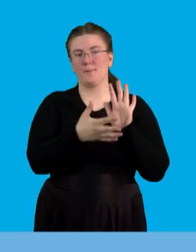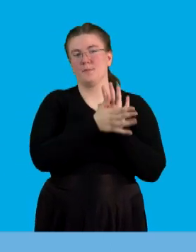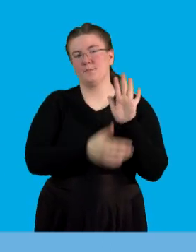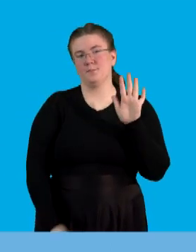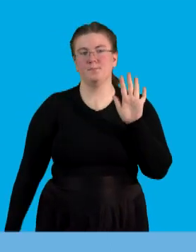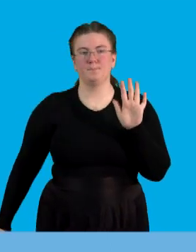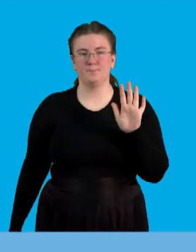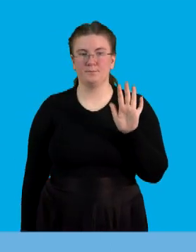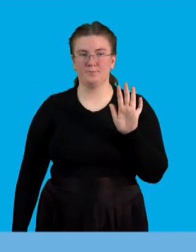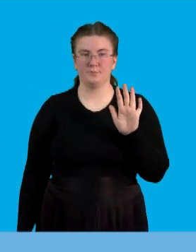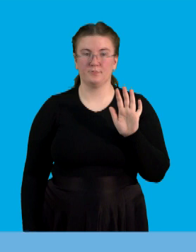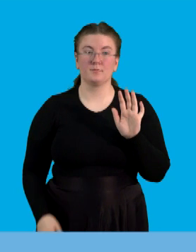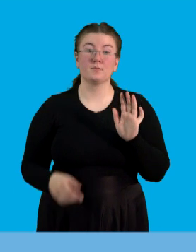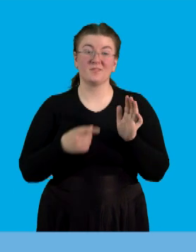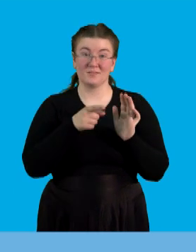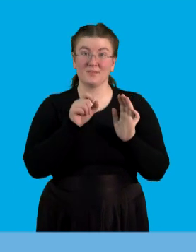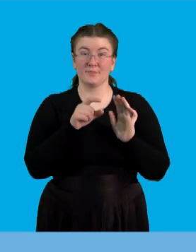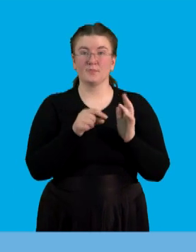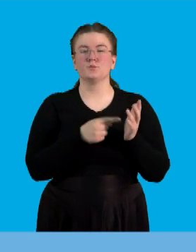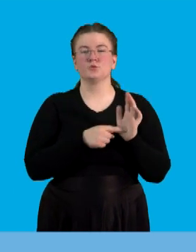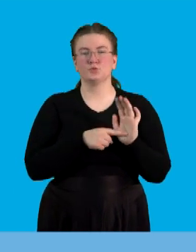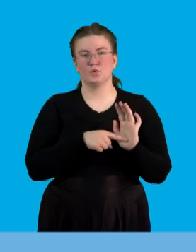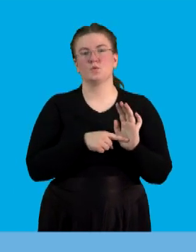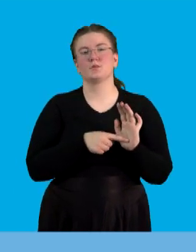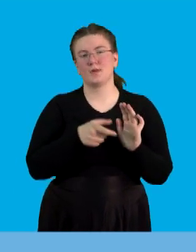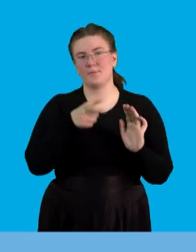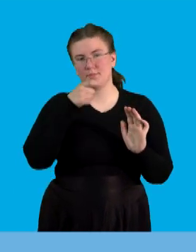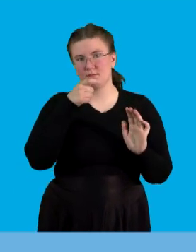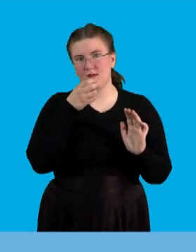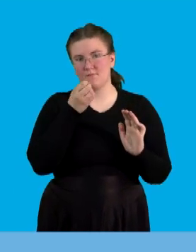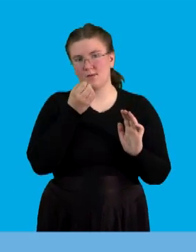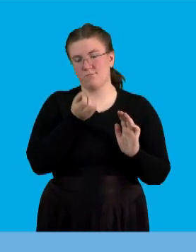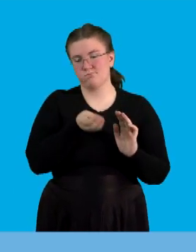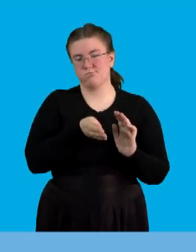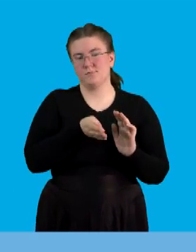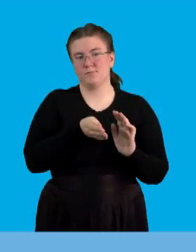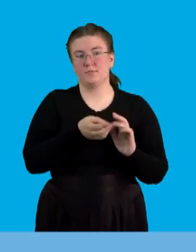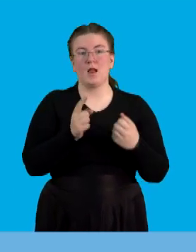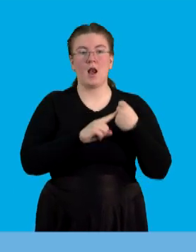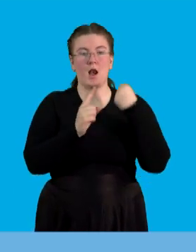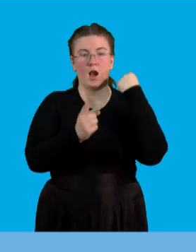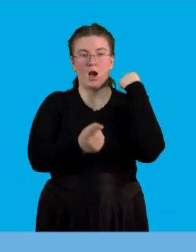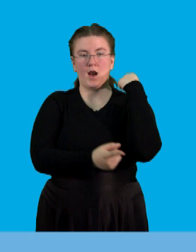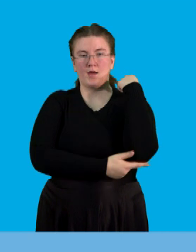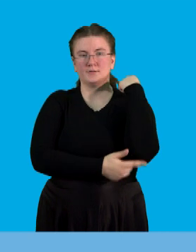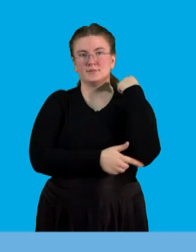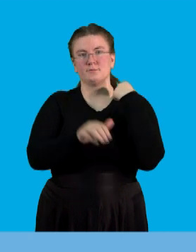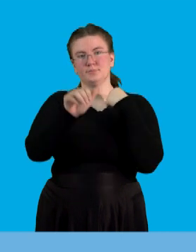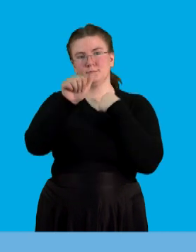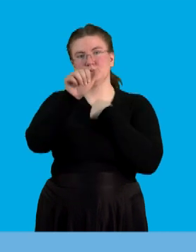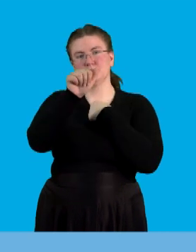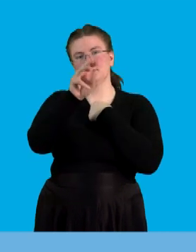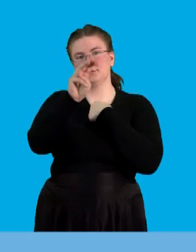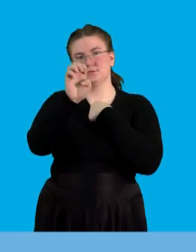So this is also supposed to have an R there to show that this is a battery. So then the last one is